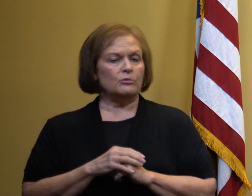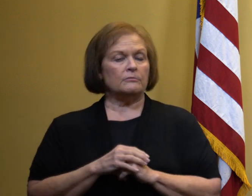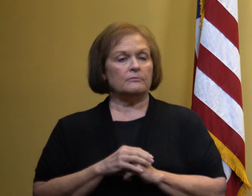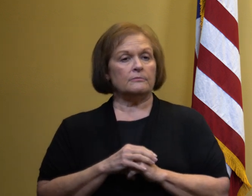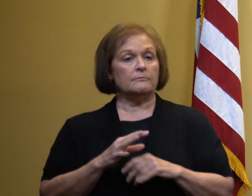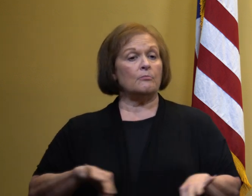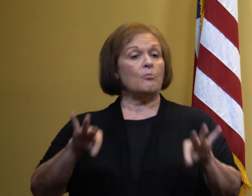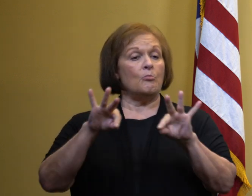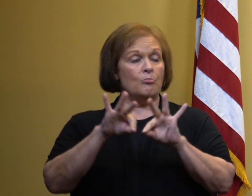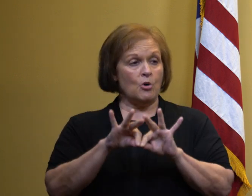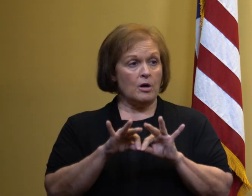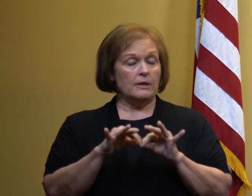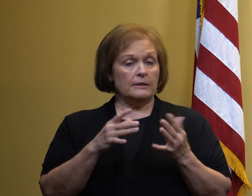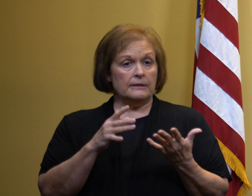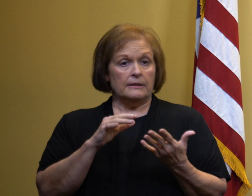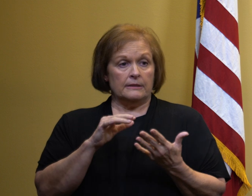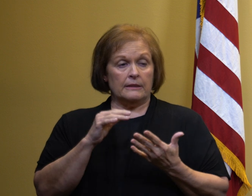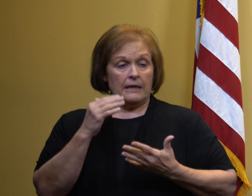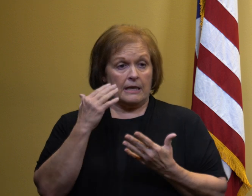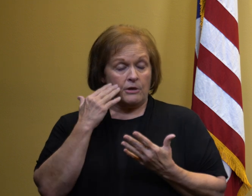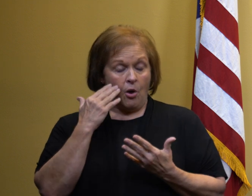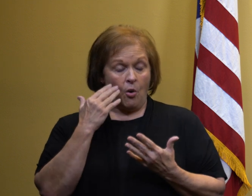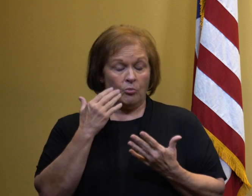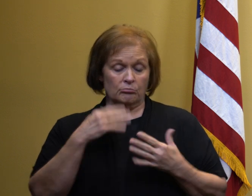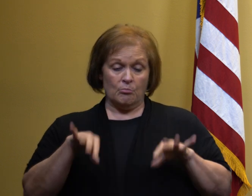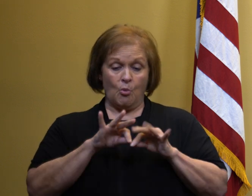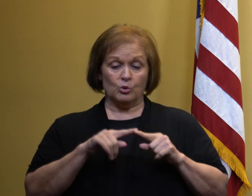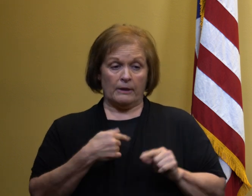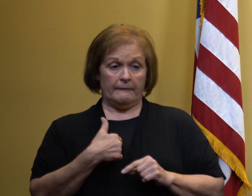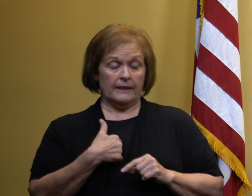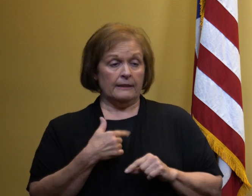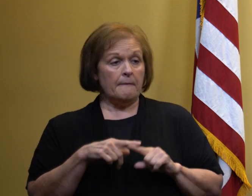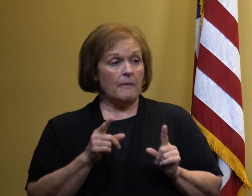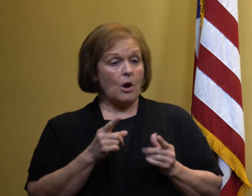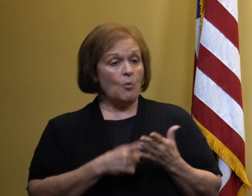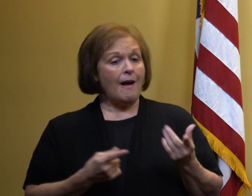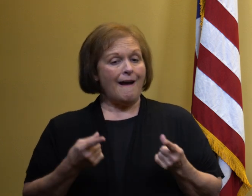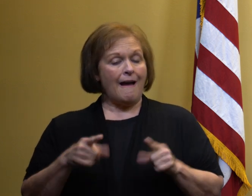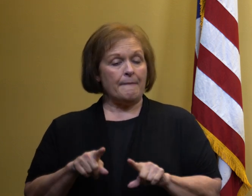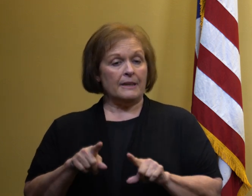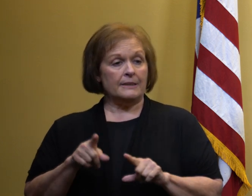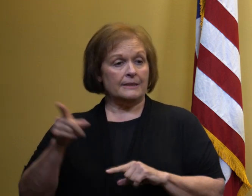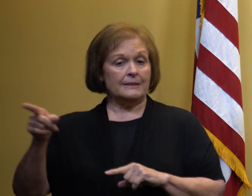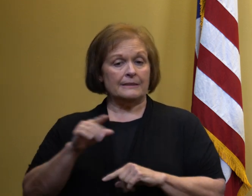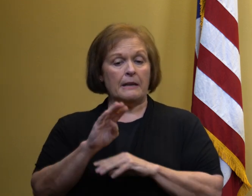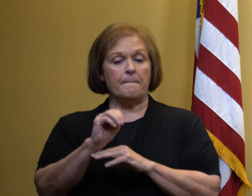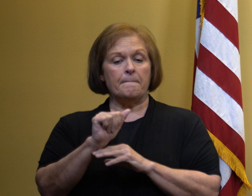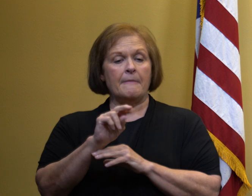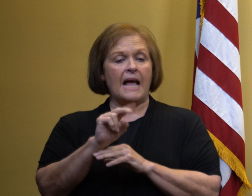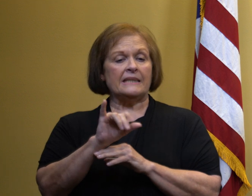Very key, and I know that's not only dear and near to my heart, but that of what happened over at